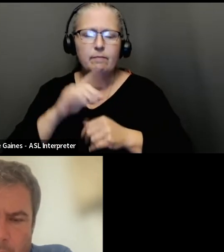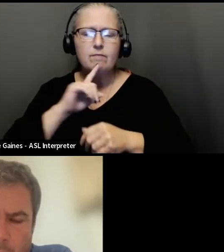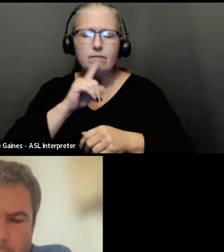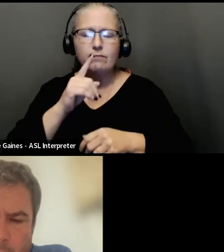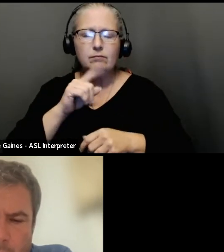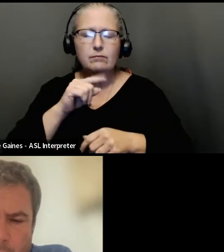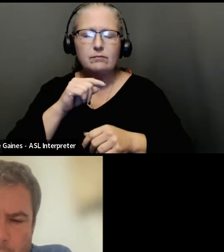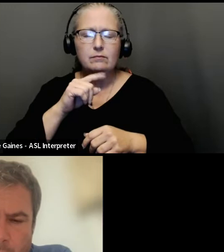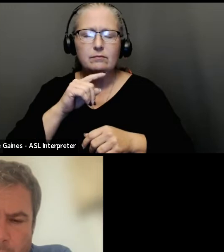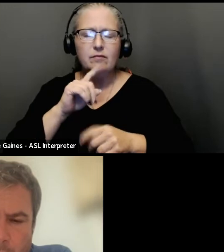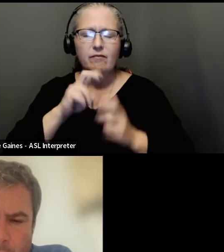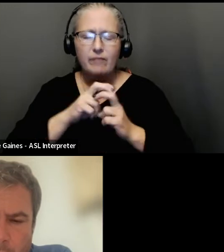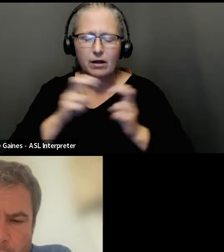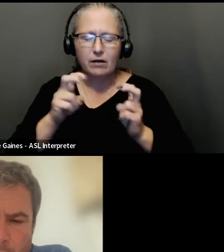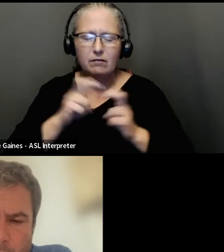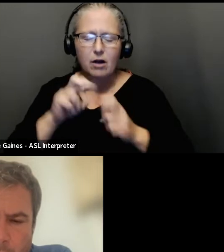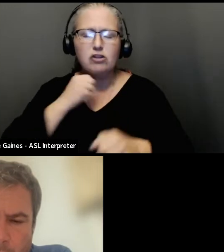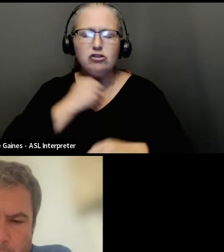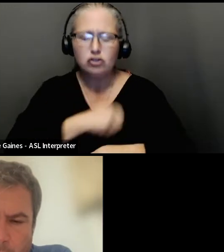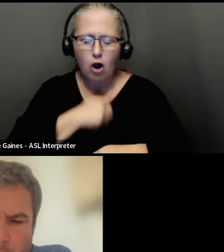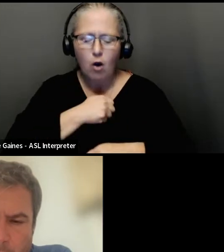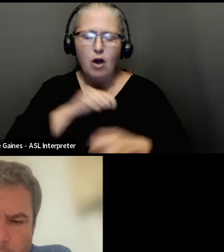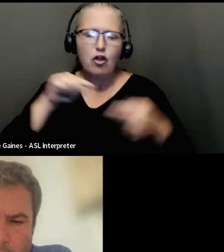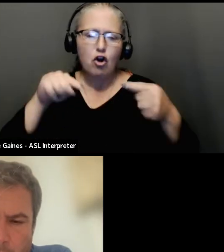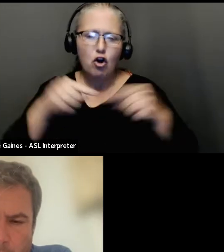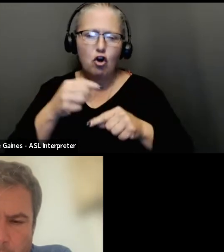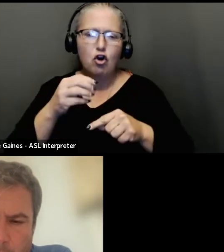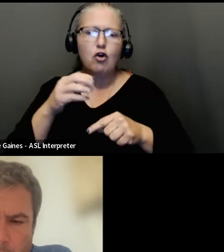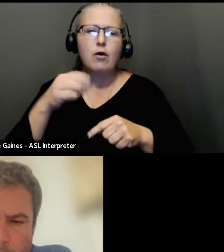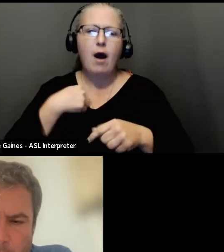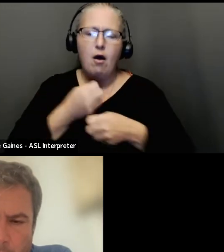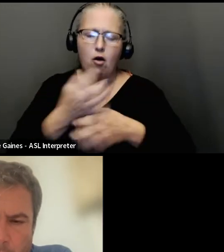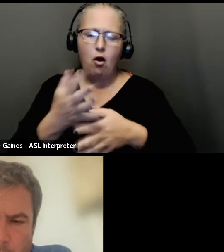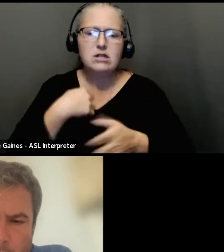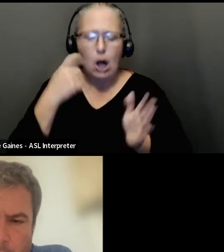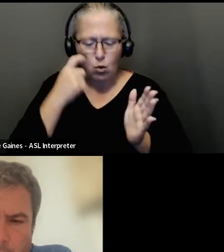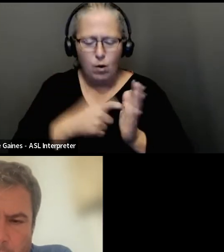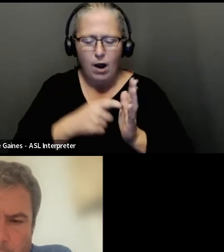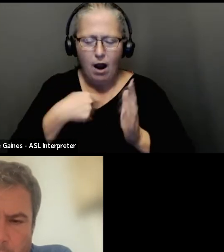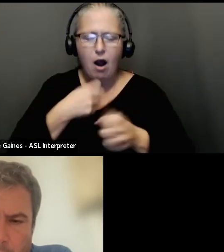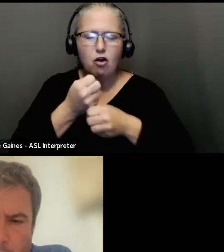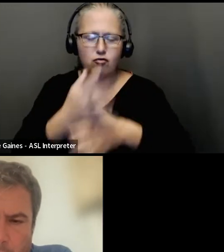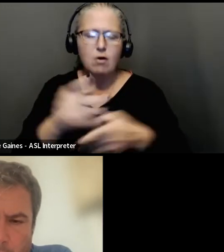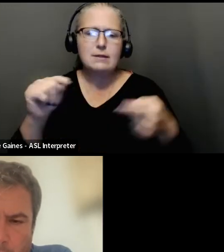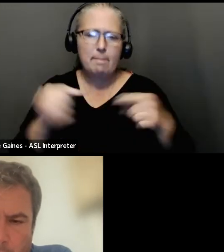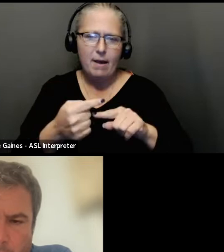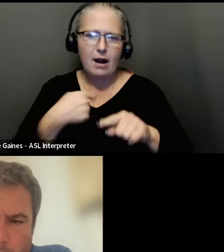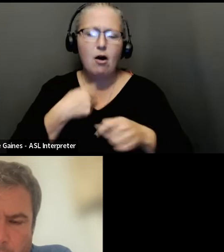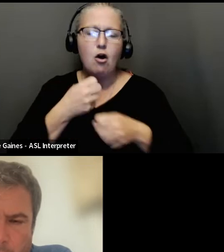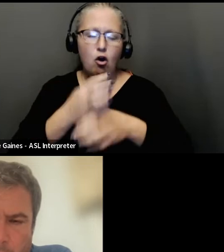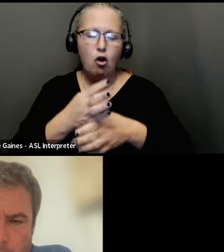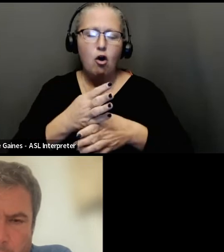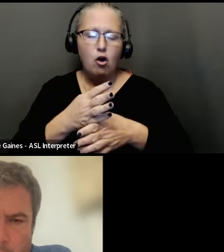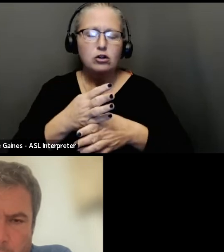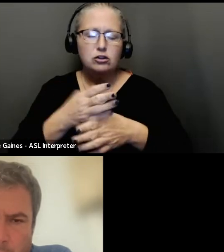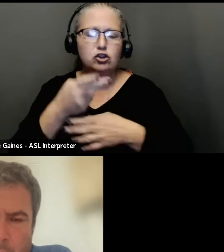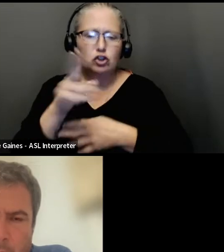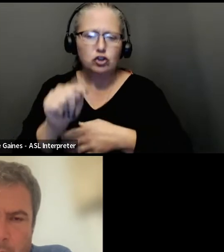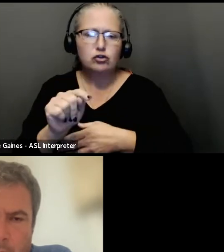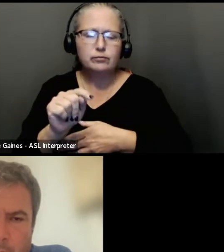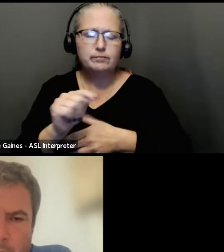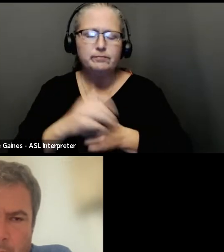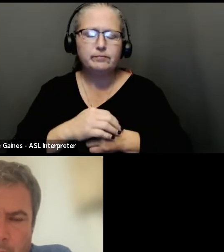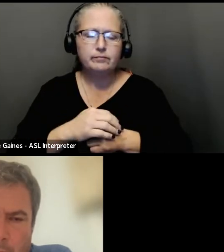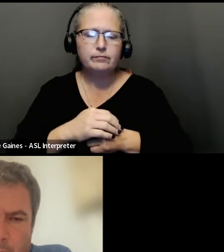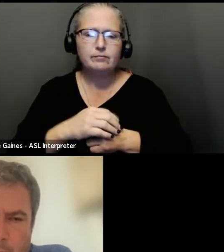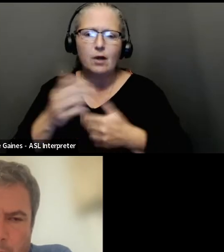deeply sorry for the hurt and the pain that I've caused. I recognize that I've caused pain and I've caused hurt.